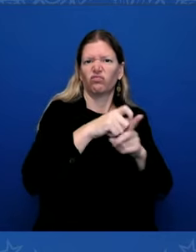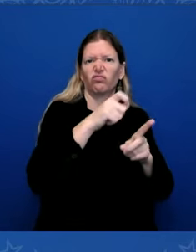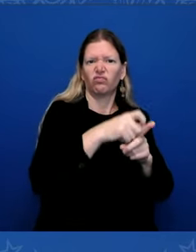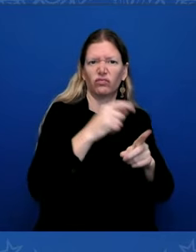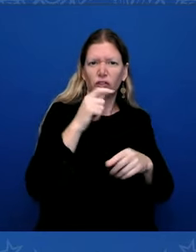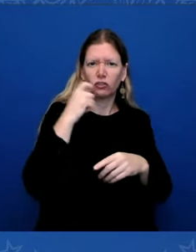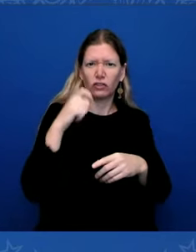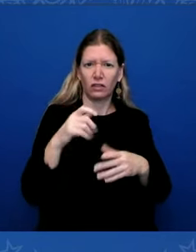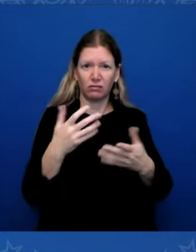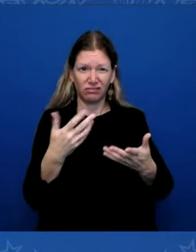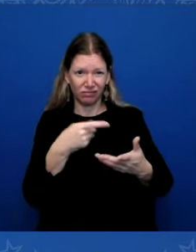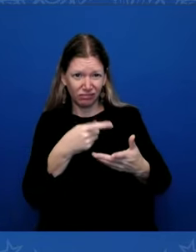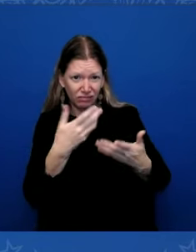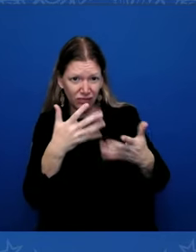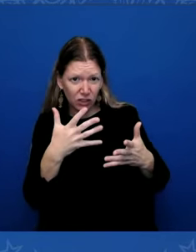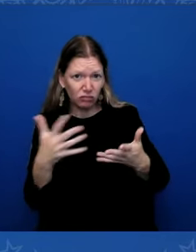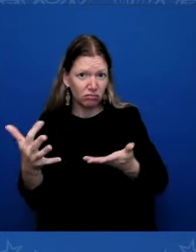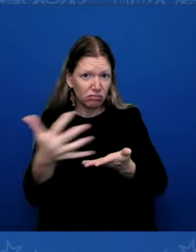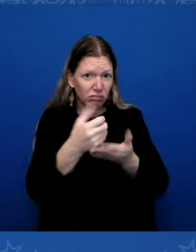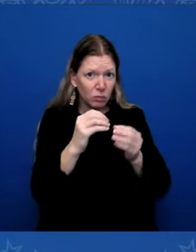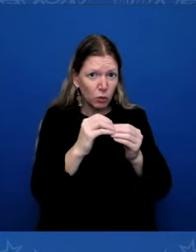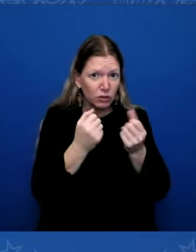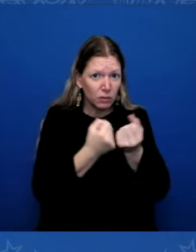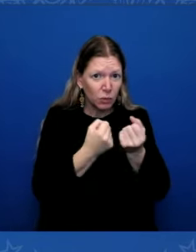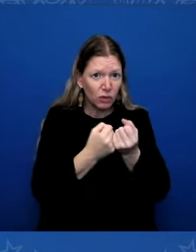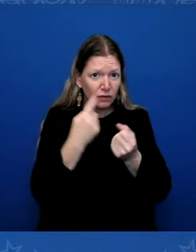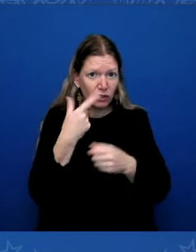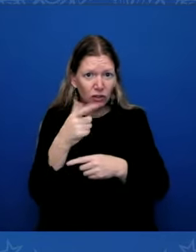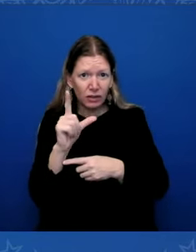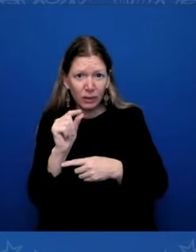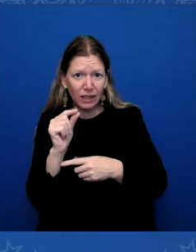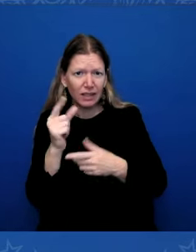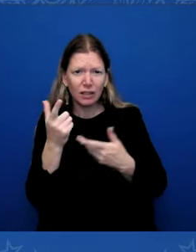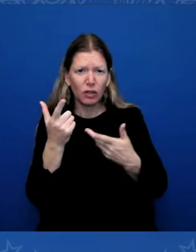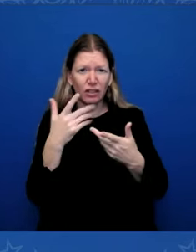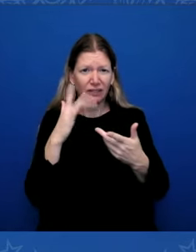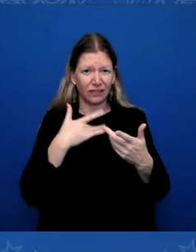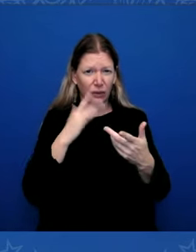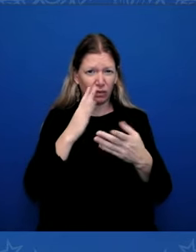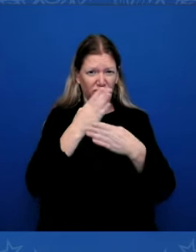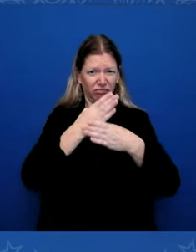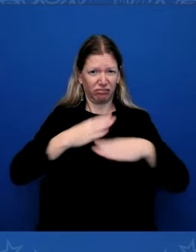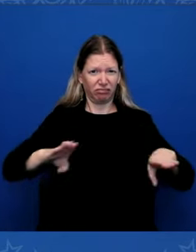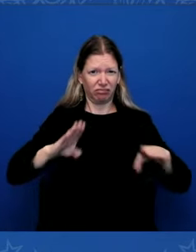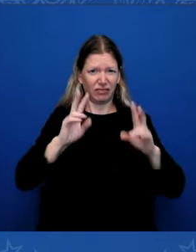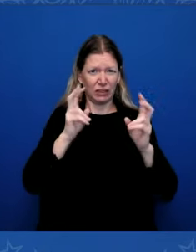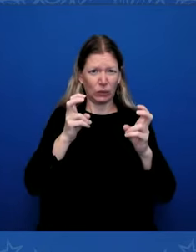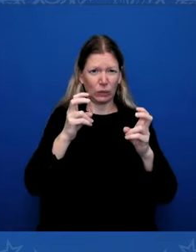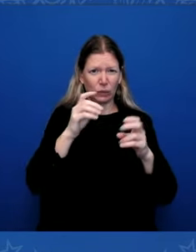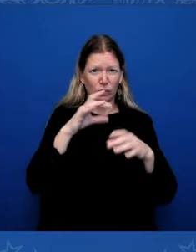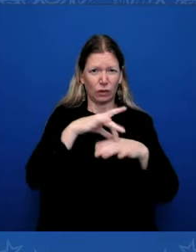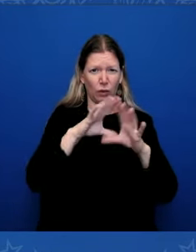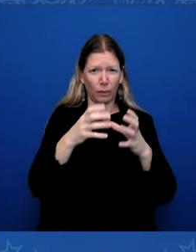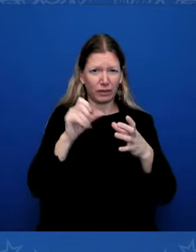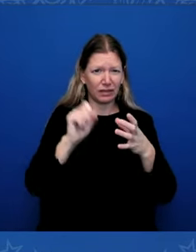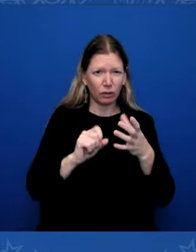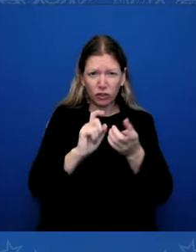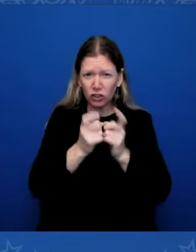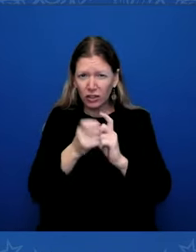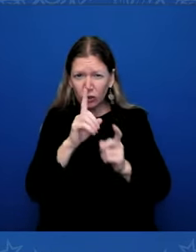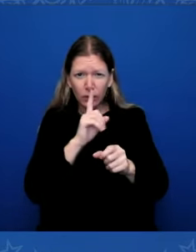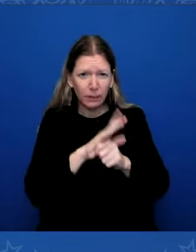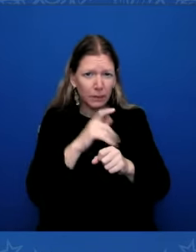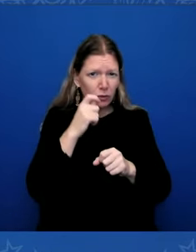to Ukraine? It's not a wedge issue with the Global South. It's a wedge issue with Russia, which is present, and with China, which is present,